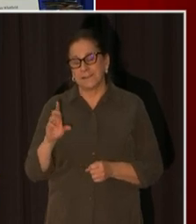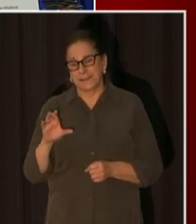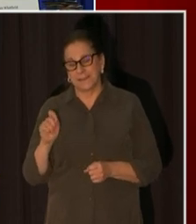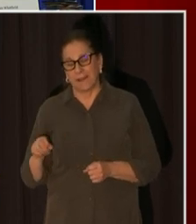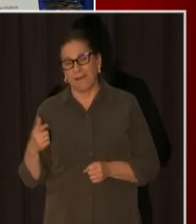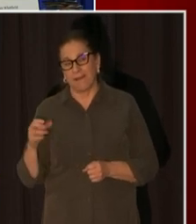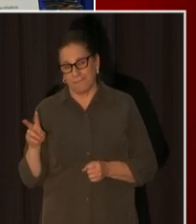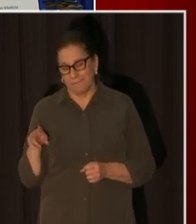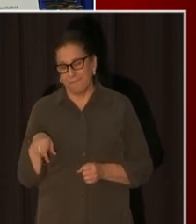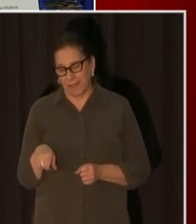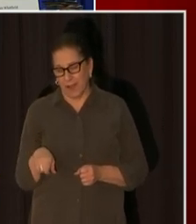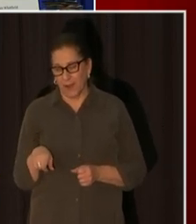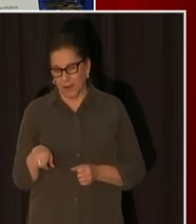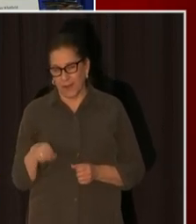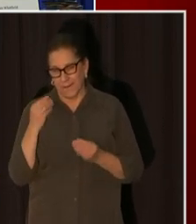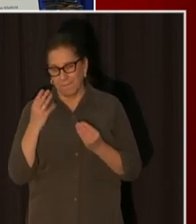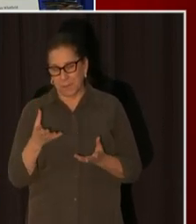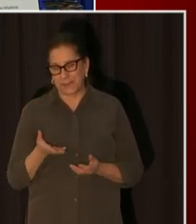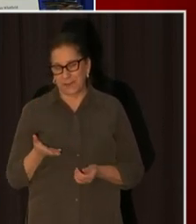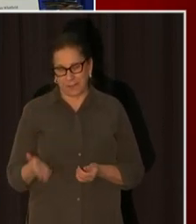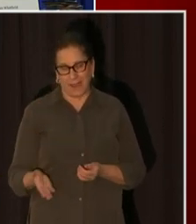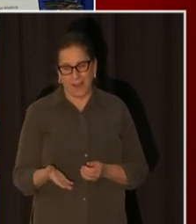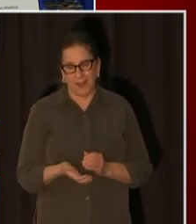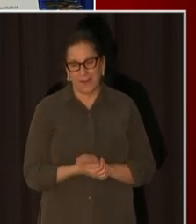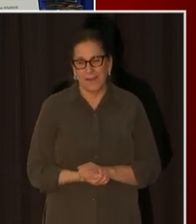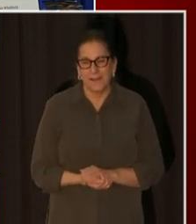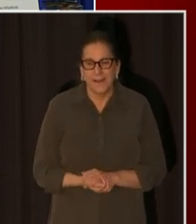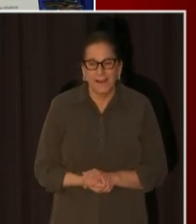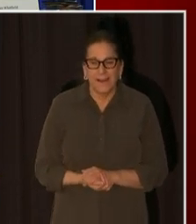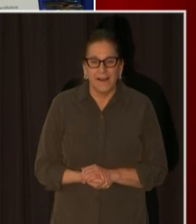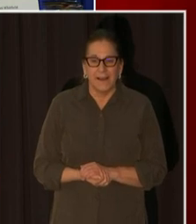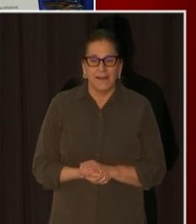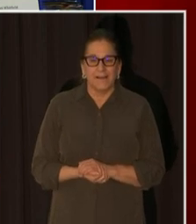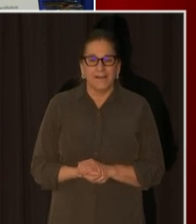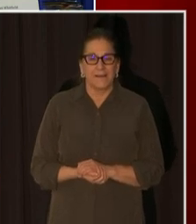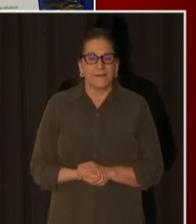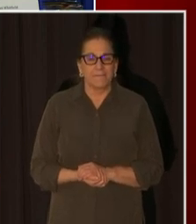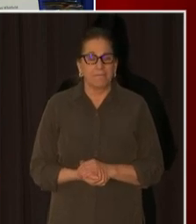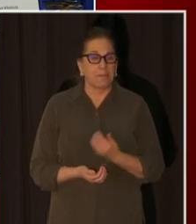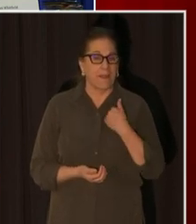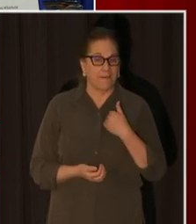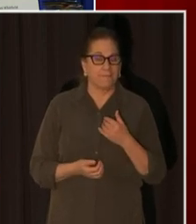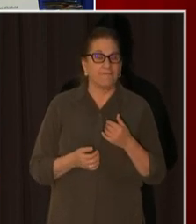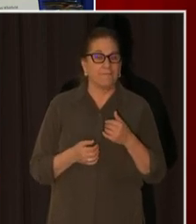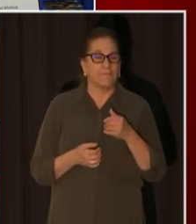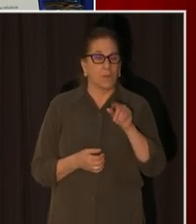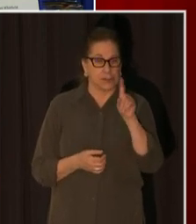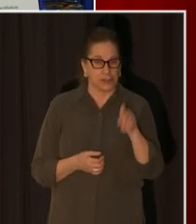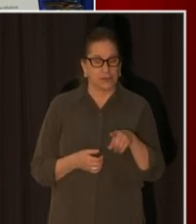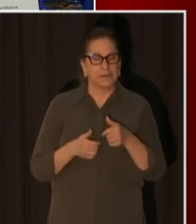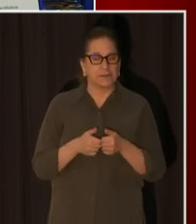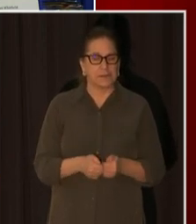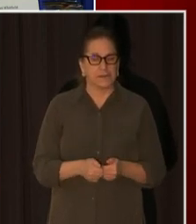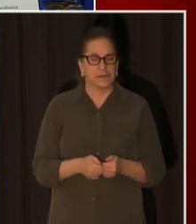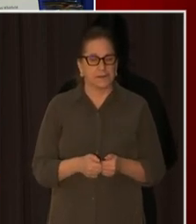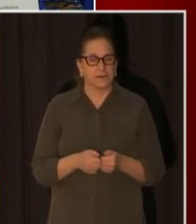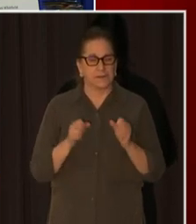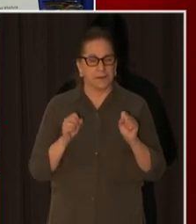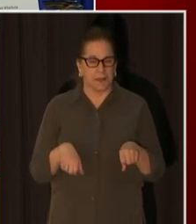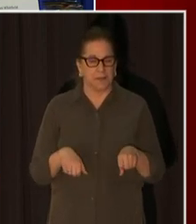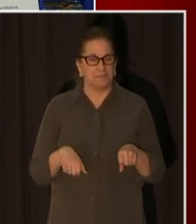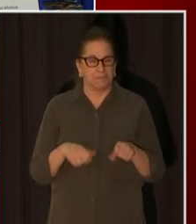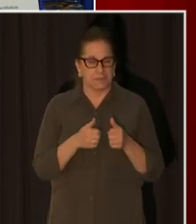this city, and we're paying for it now. Ashley? And this is the perfect segue because I was